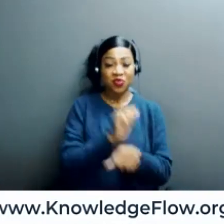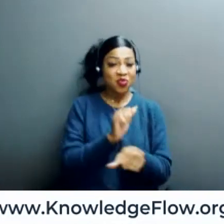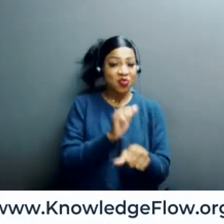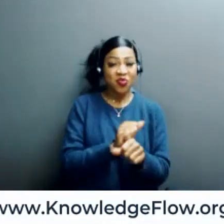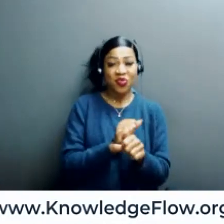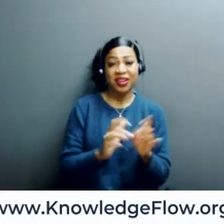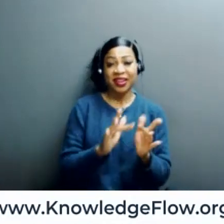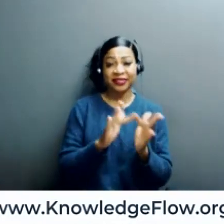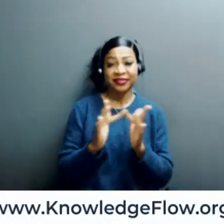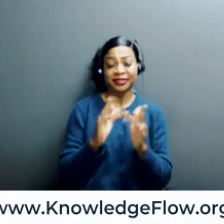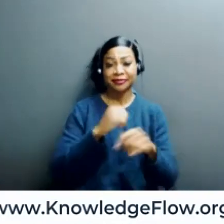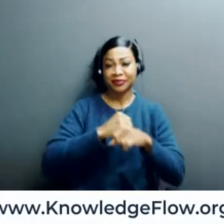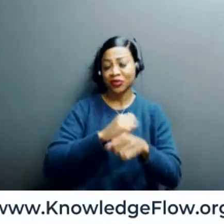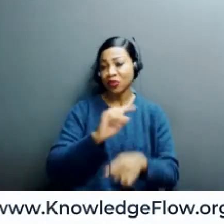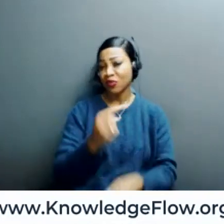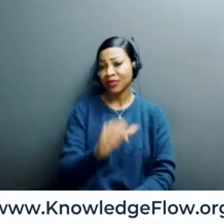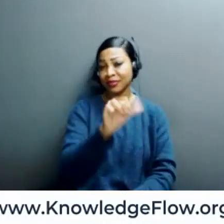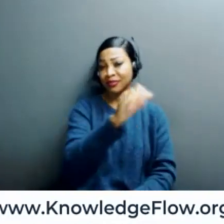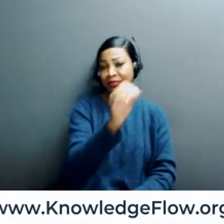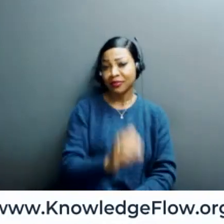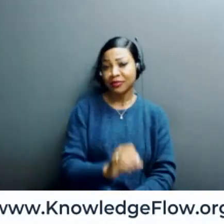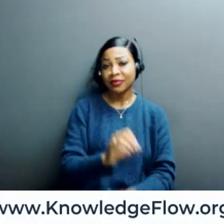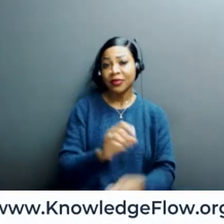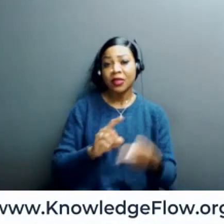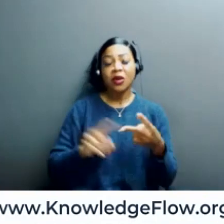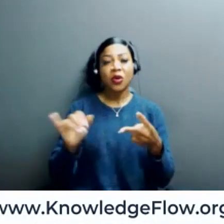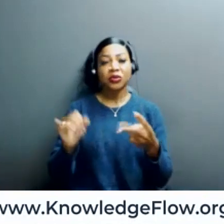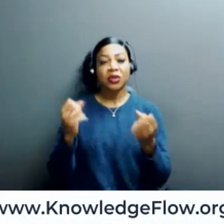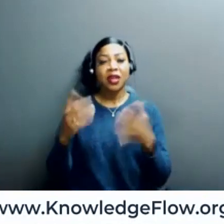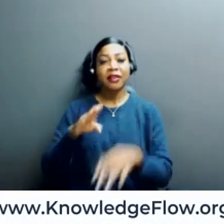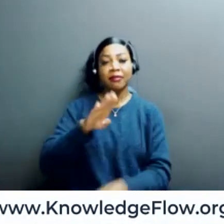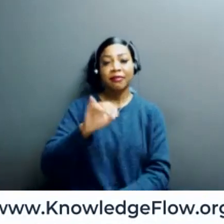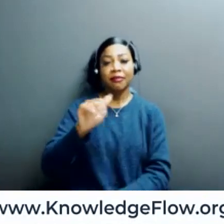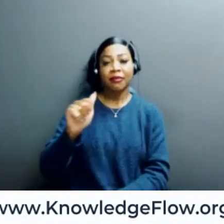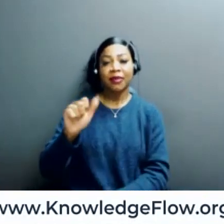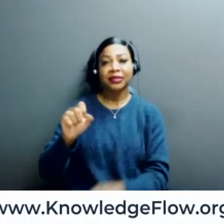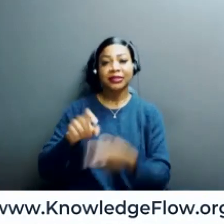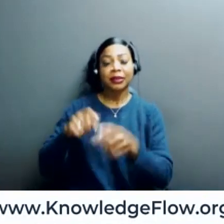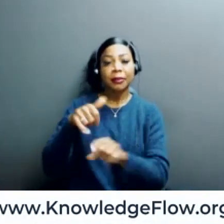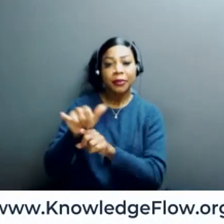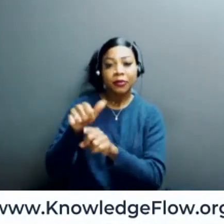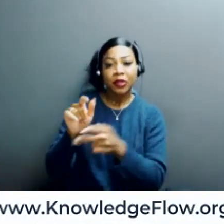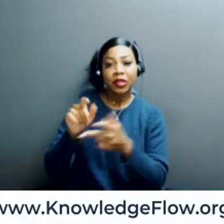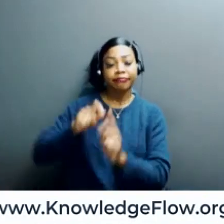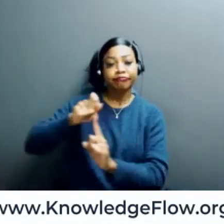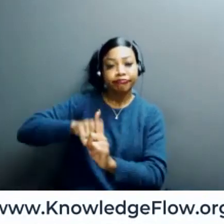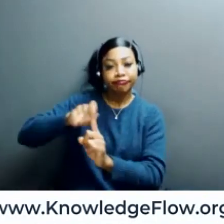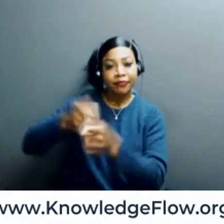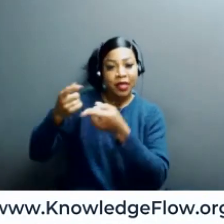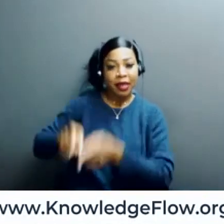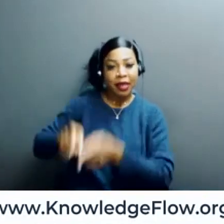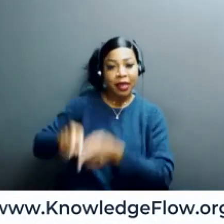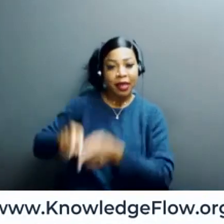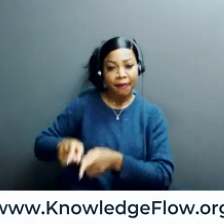10 percent and there's also a lot of inherent bias and bullying and harassment one of the